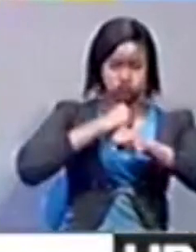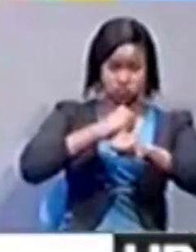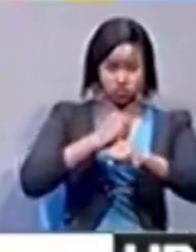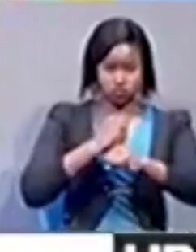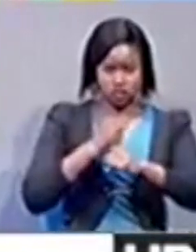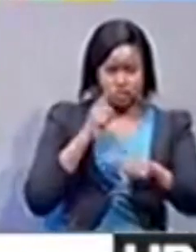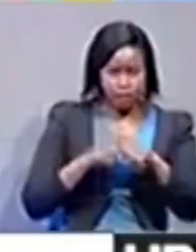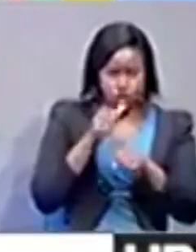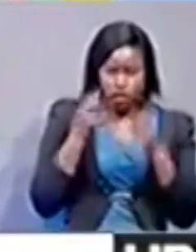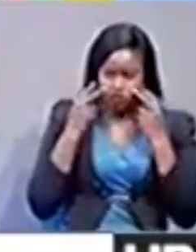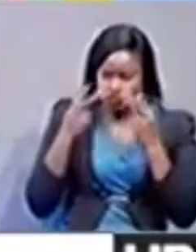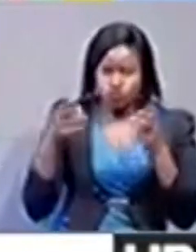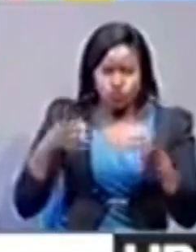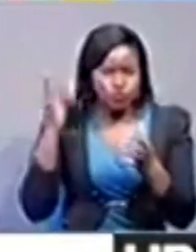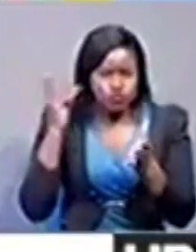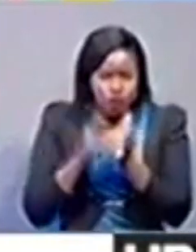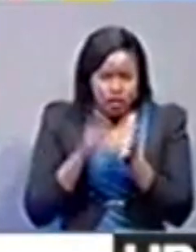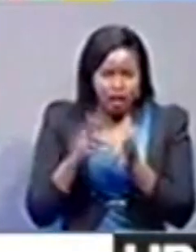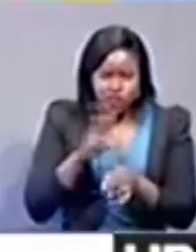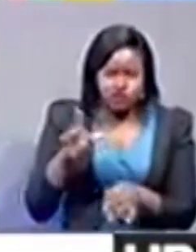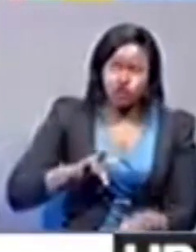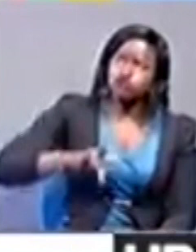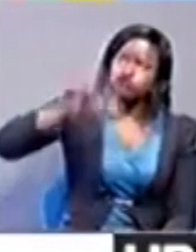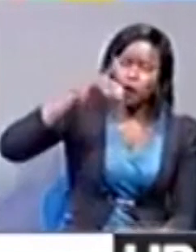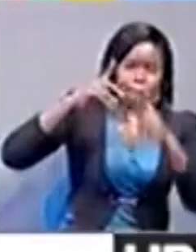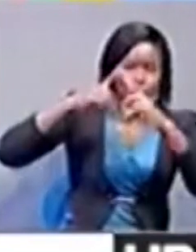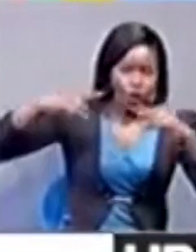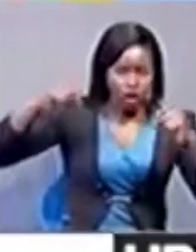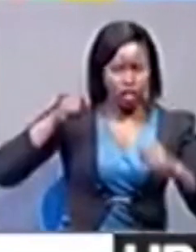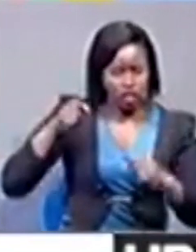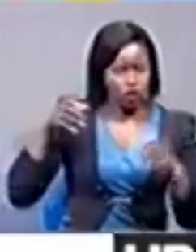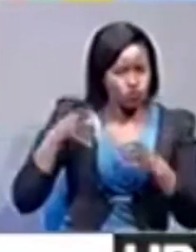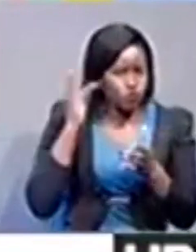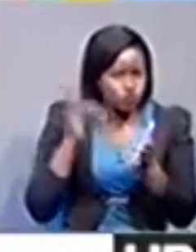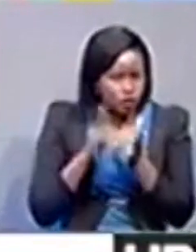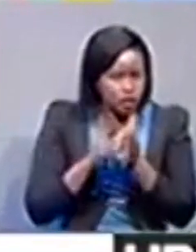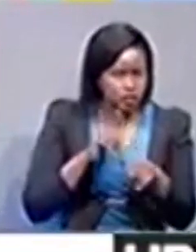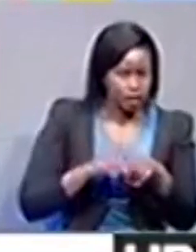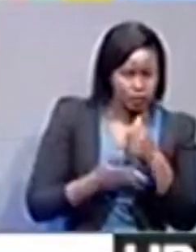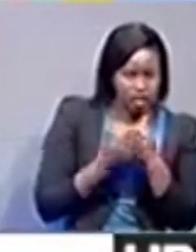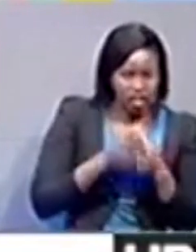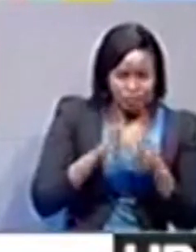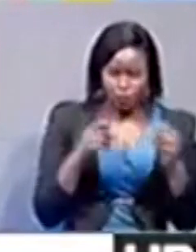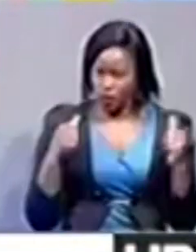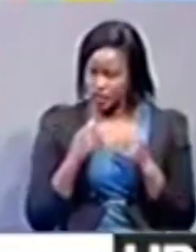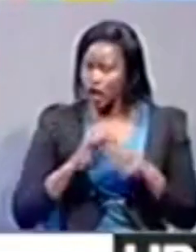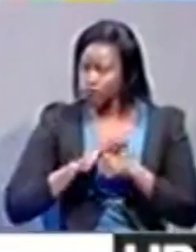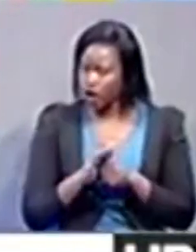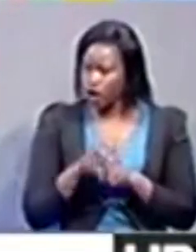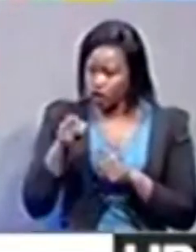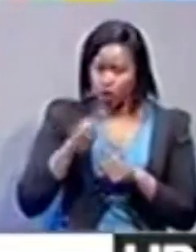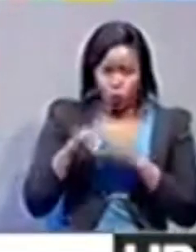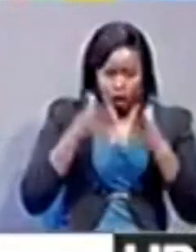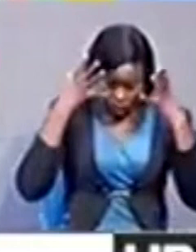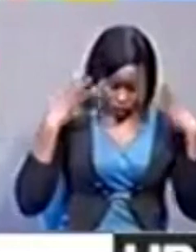those people putting on as if they are going to the moon, those doctors, when they are treating these cases, all that is going to be made